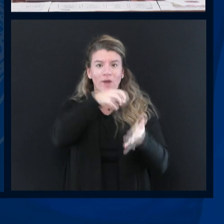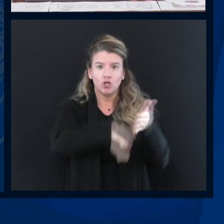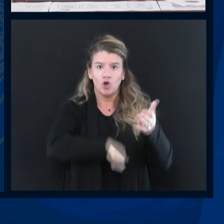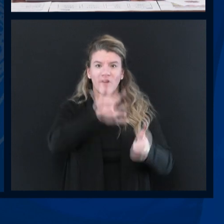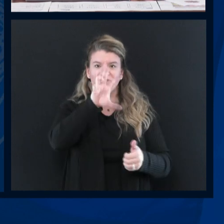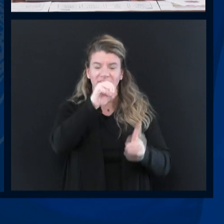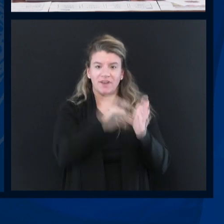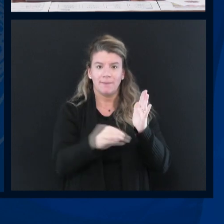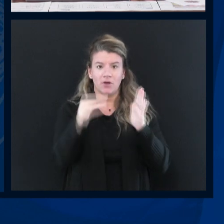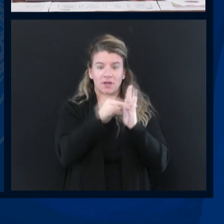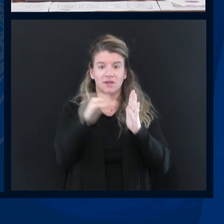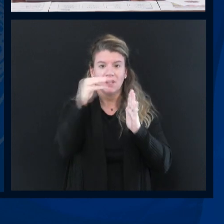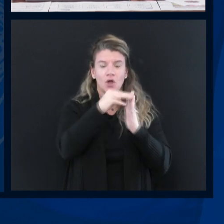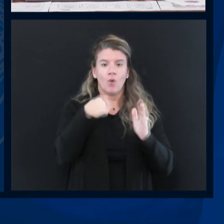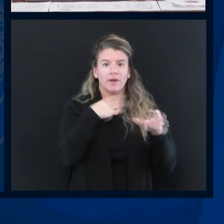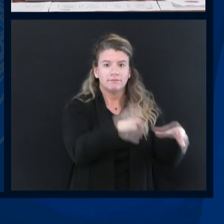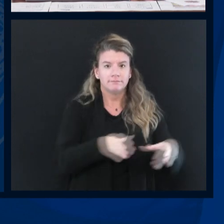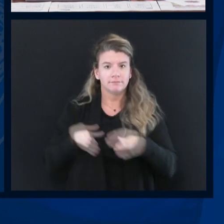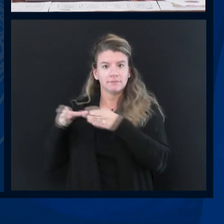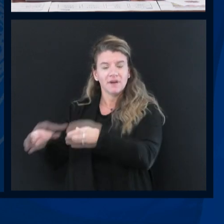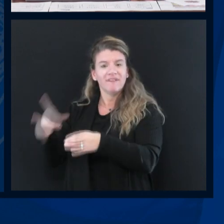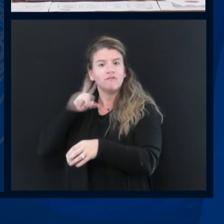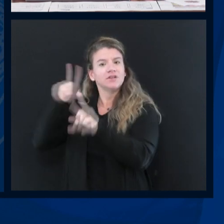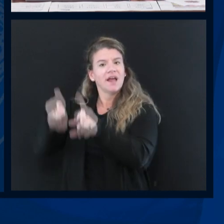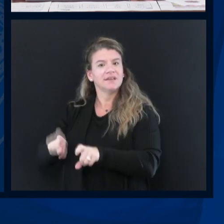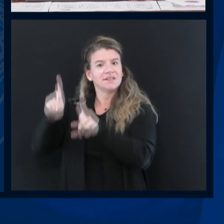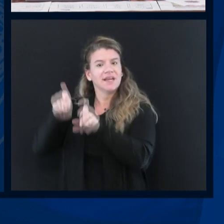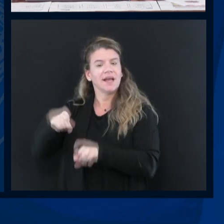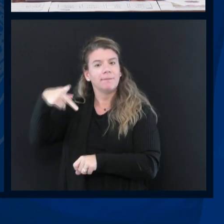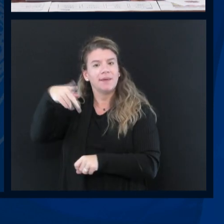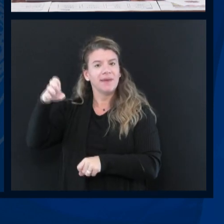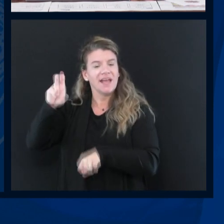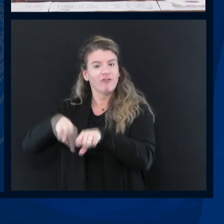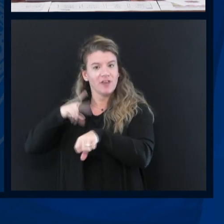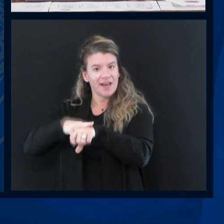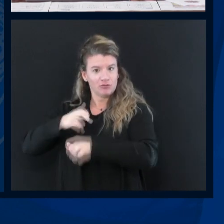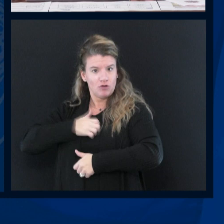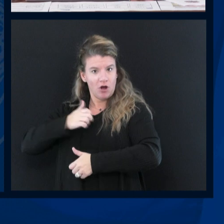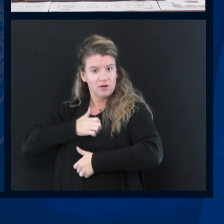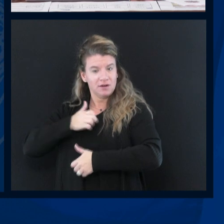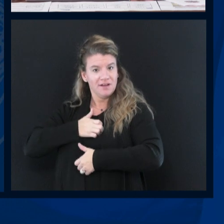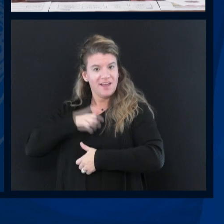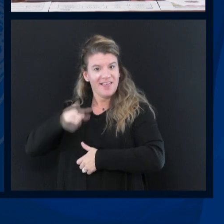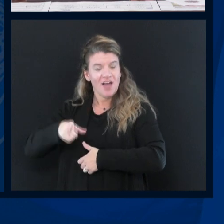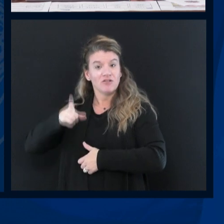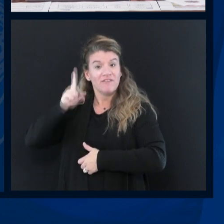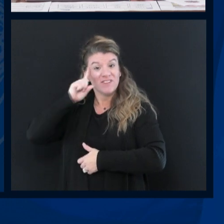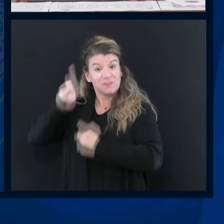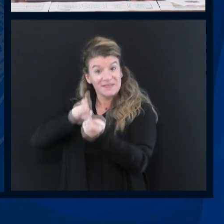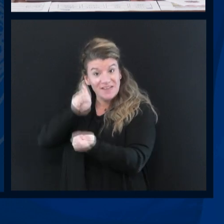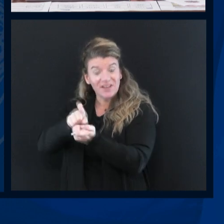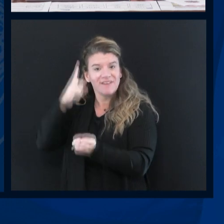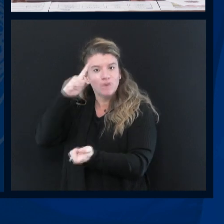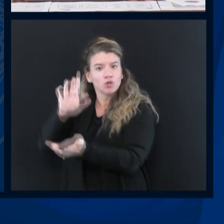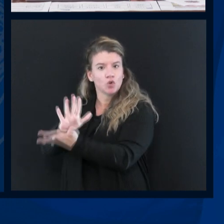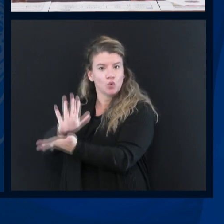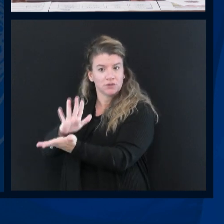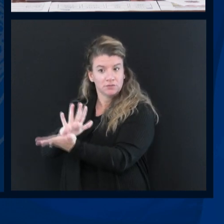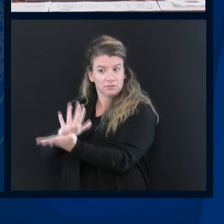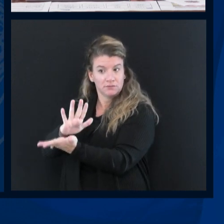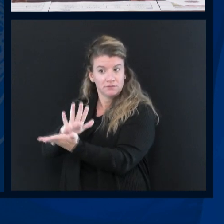it into testing and the PPE for the National Guard. And that's for our schools. And so